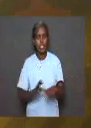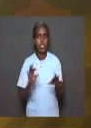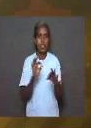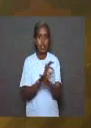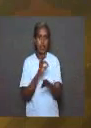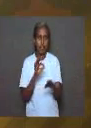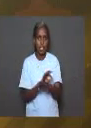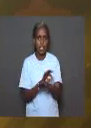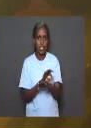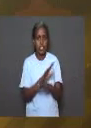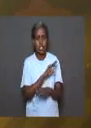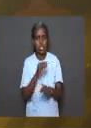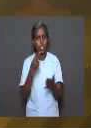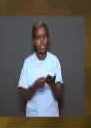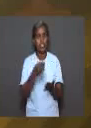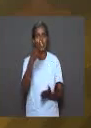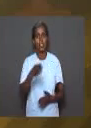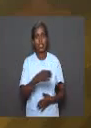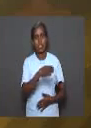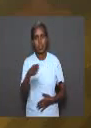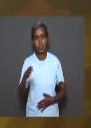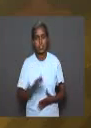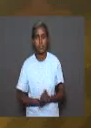functions and their graphs.